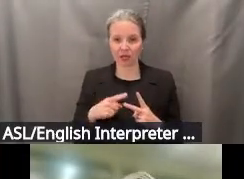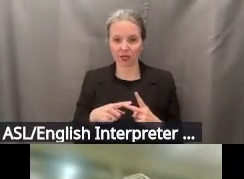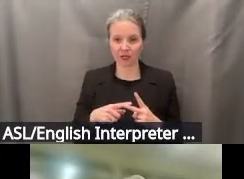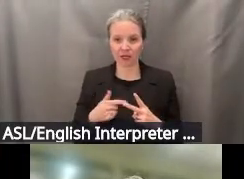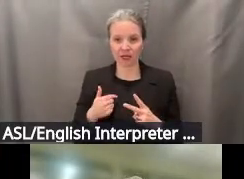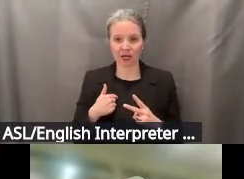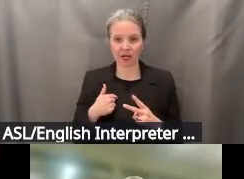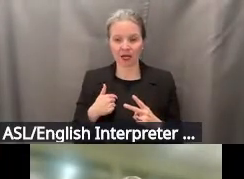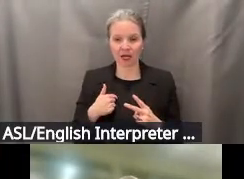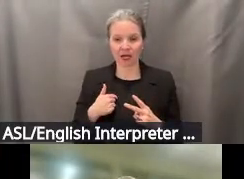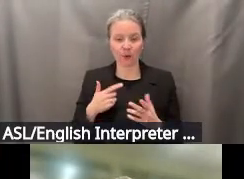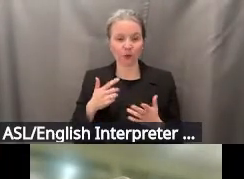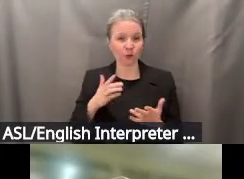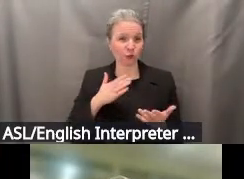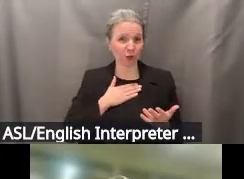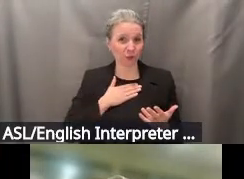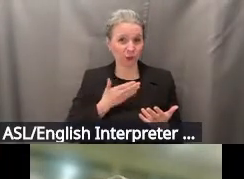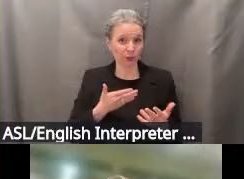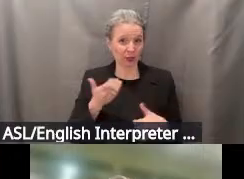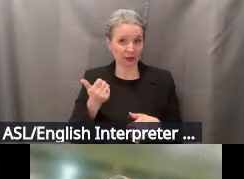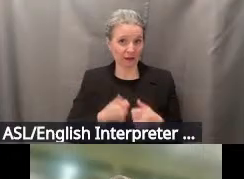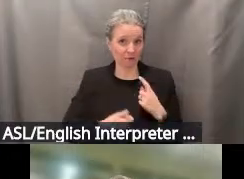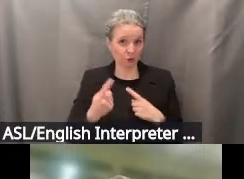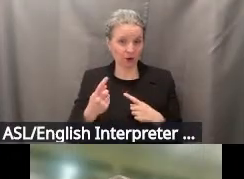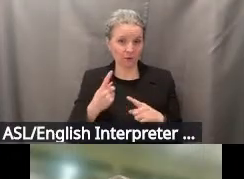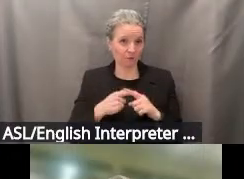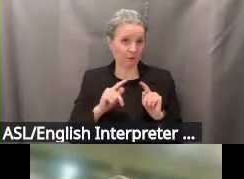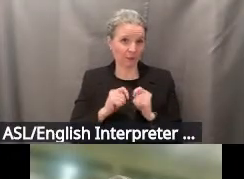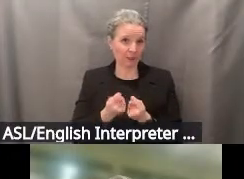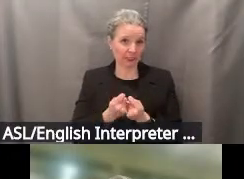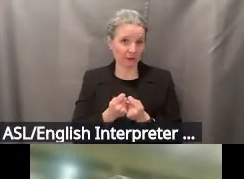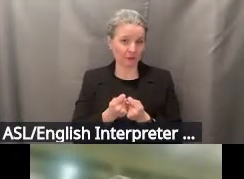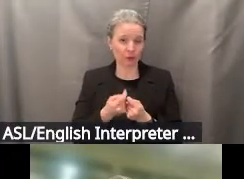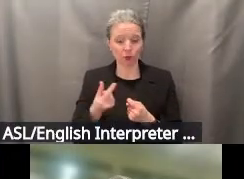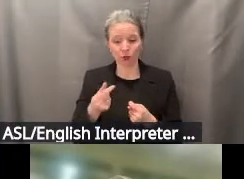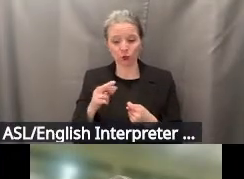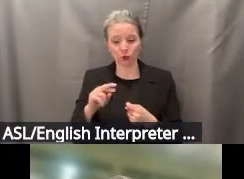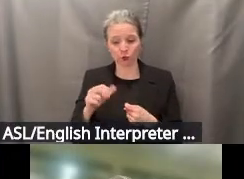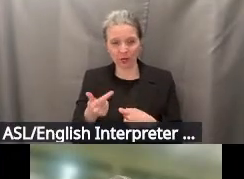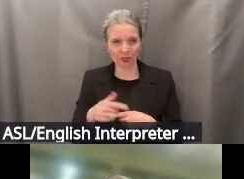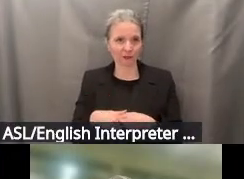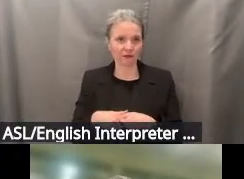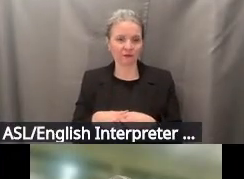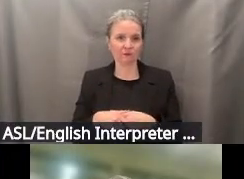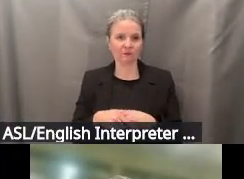just want to appreciate everybody from the team, Greg,